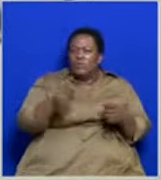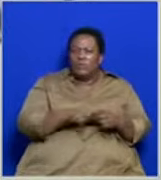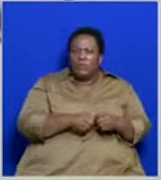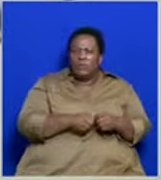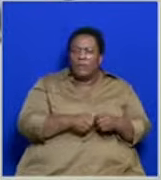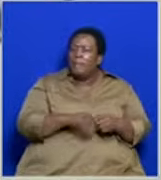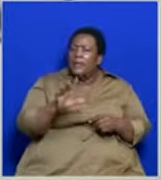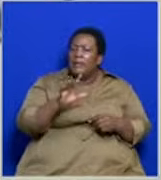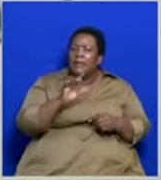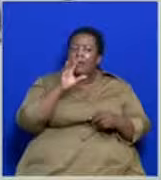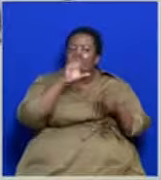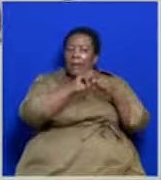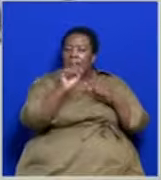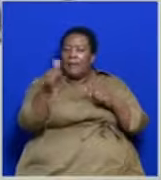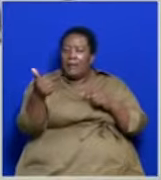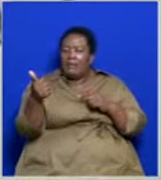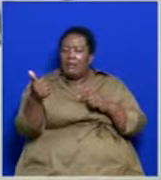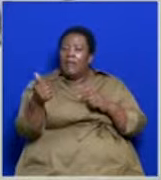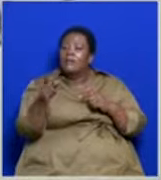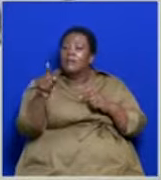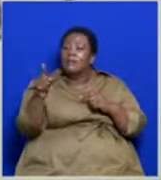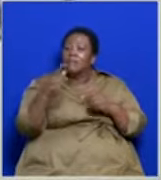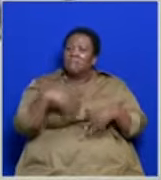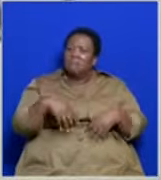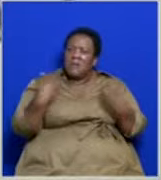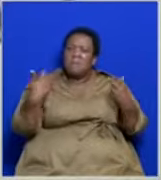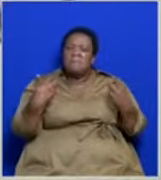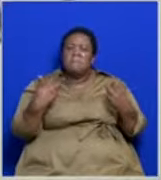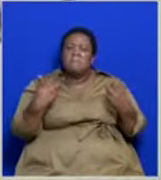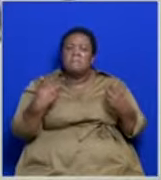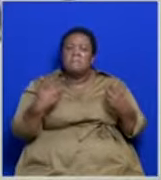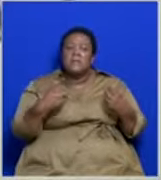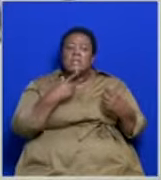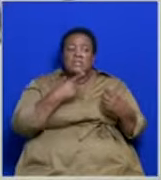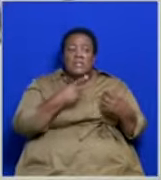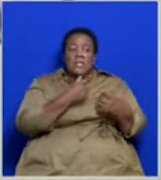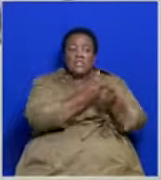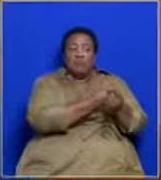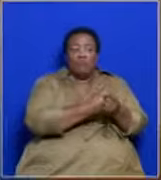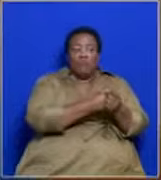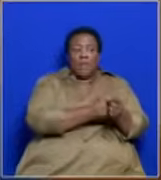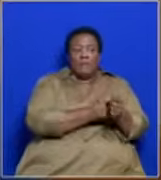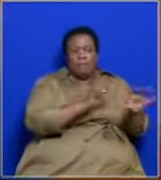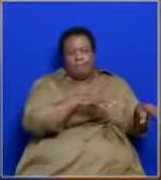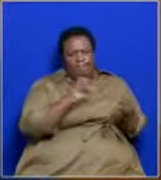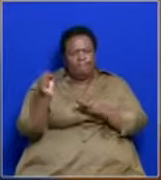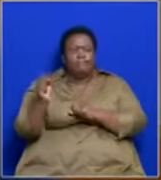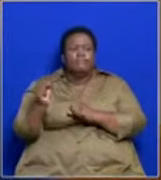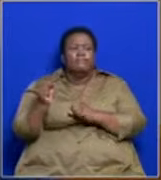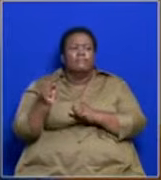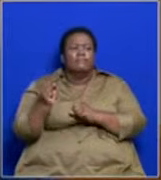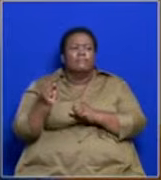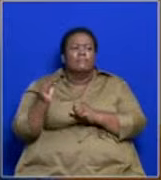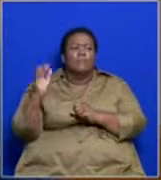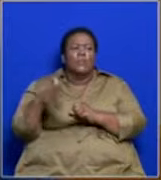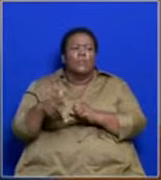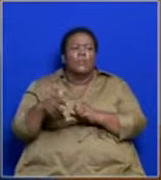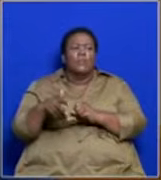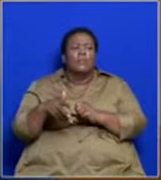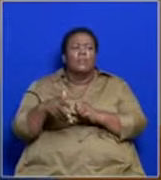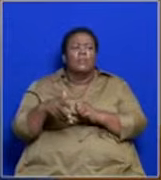threatened to pound my truck and link me to the